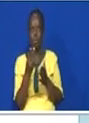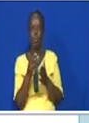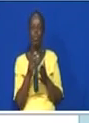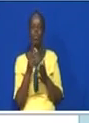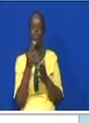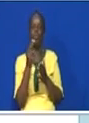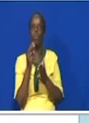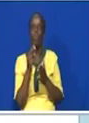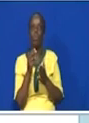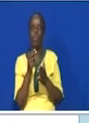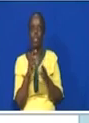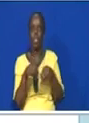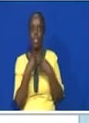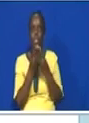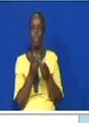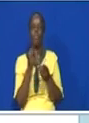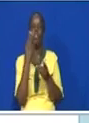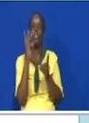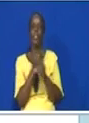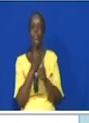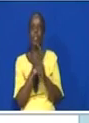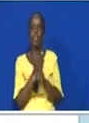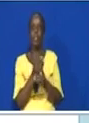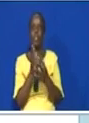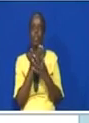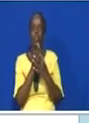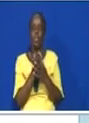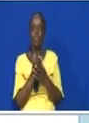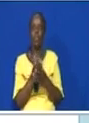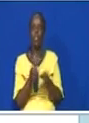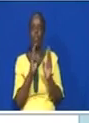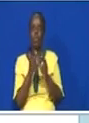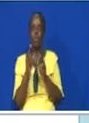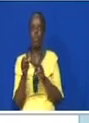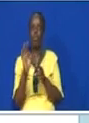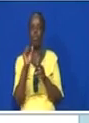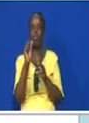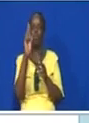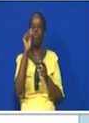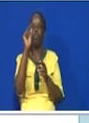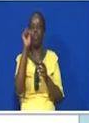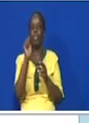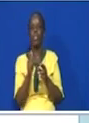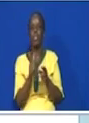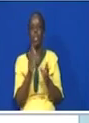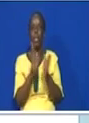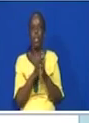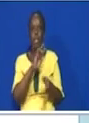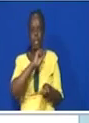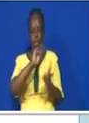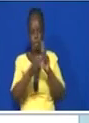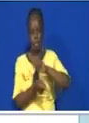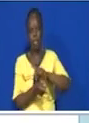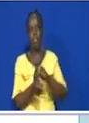2, give 3 differences between a normal fault and a